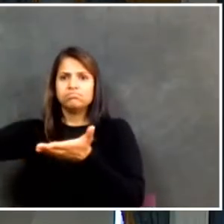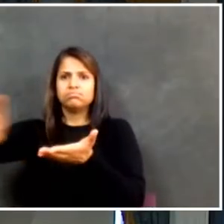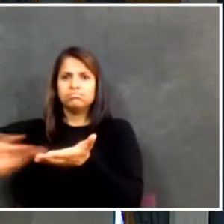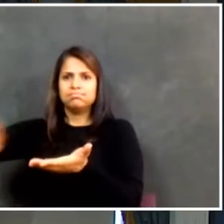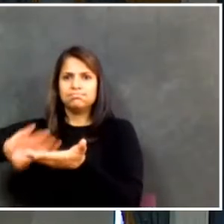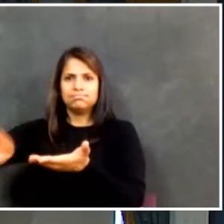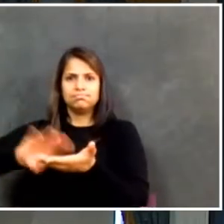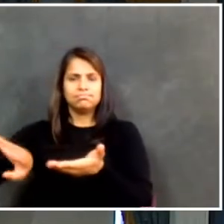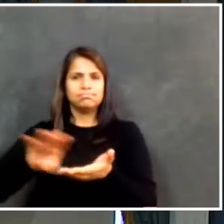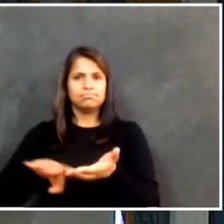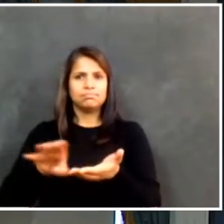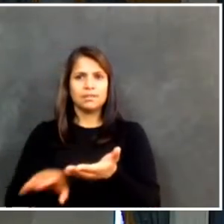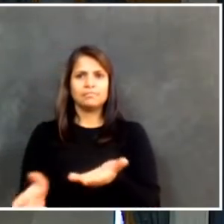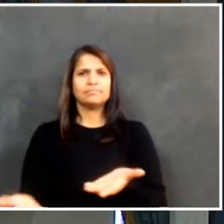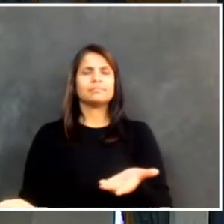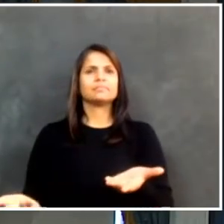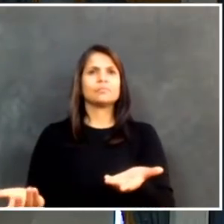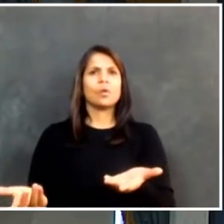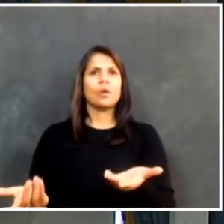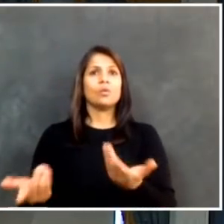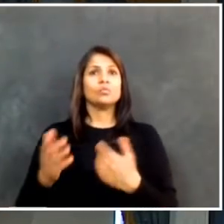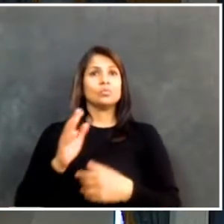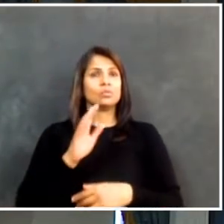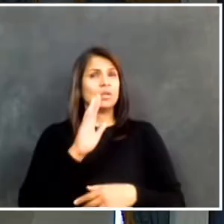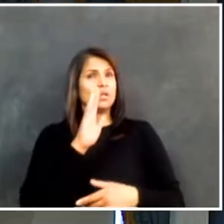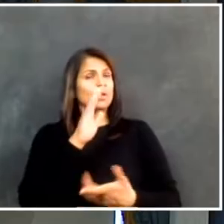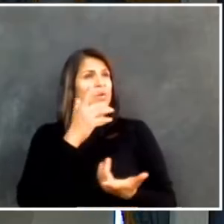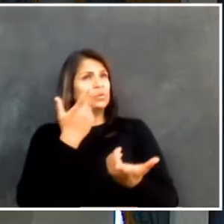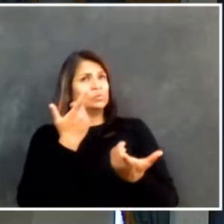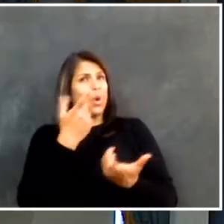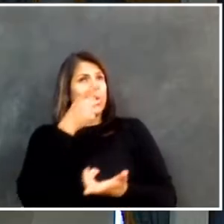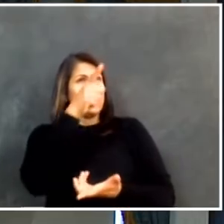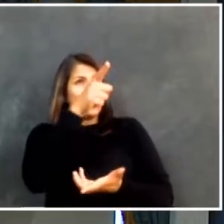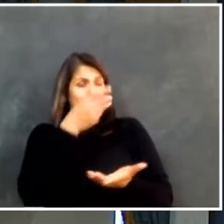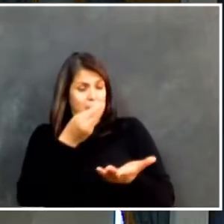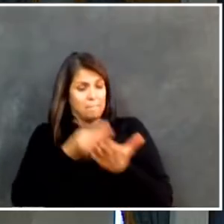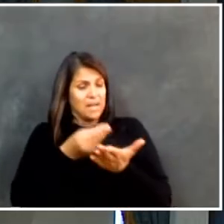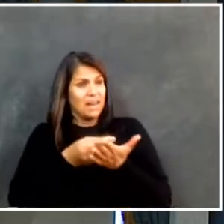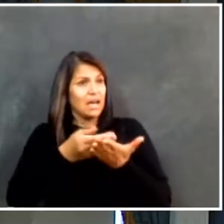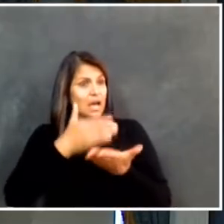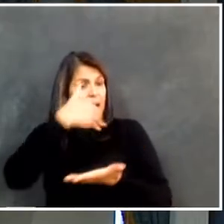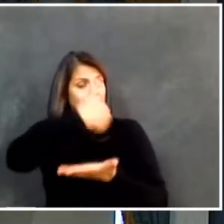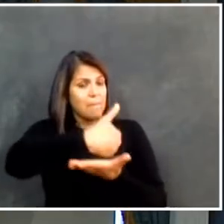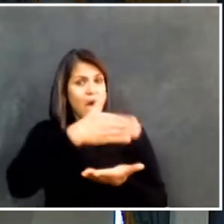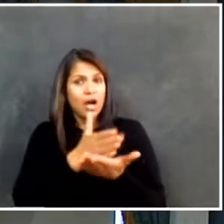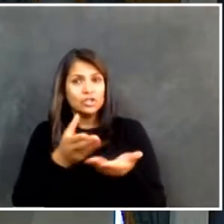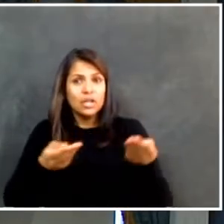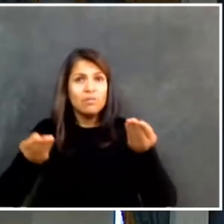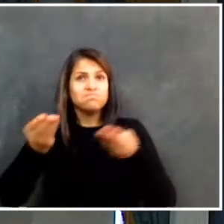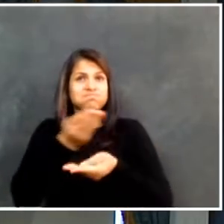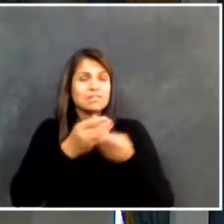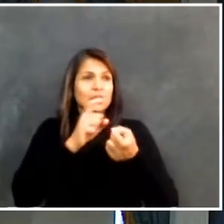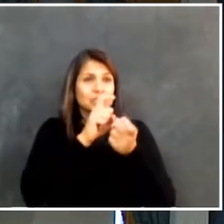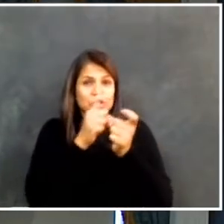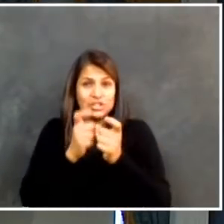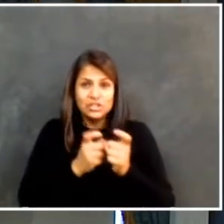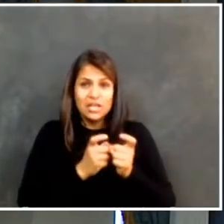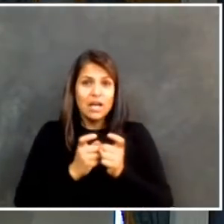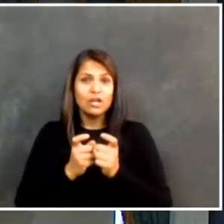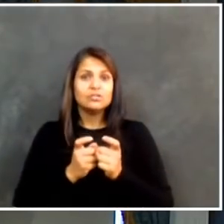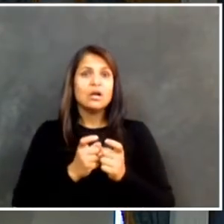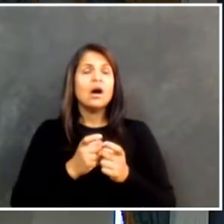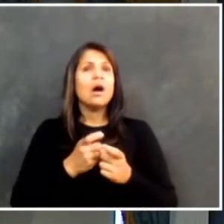Your budget modification included something like $1.3